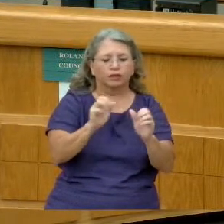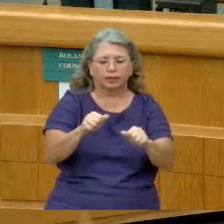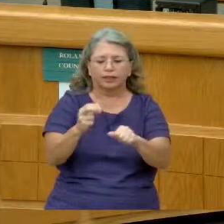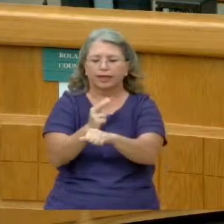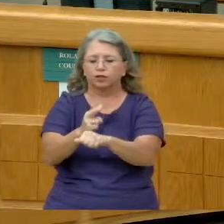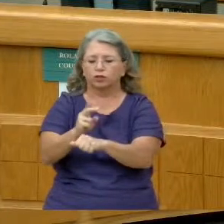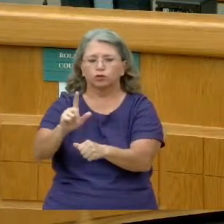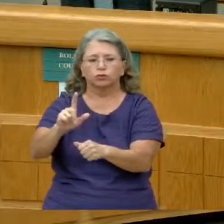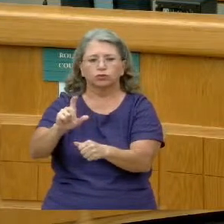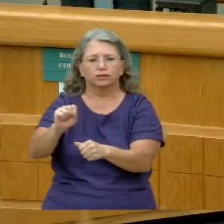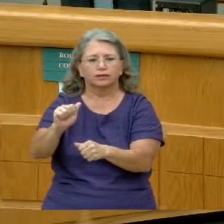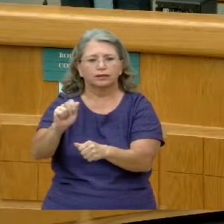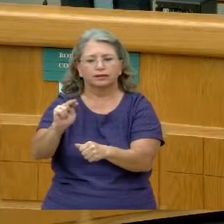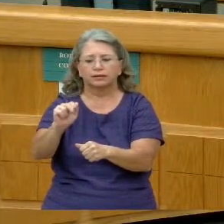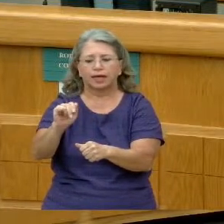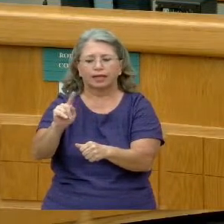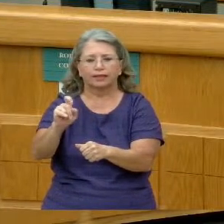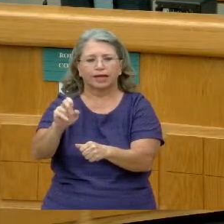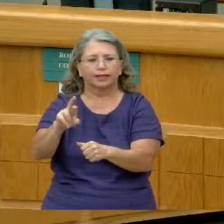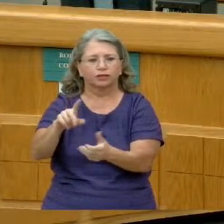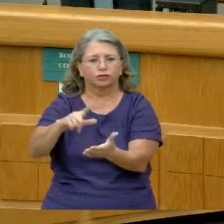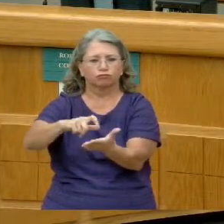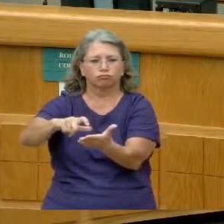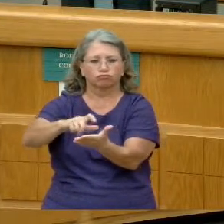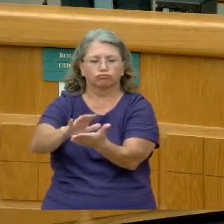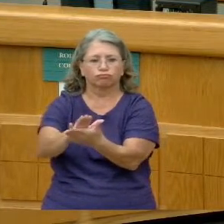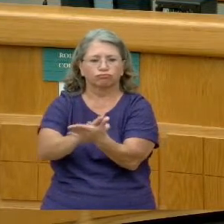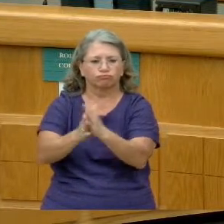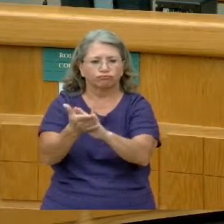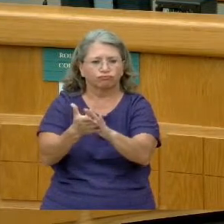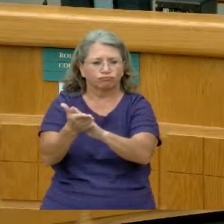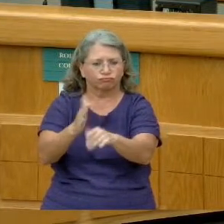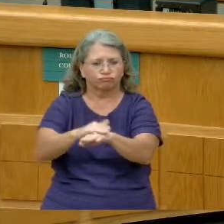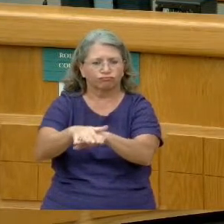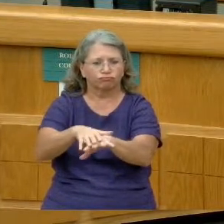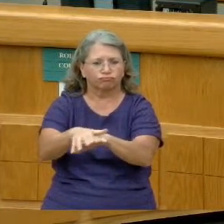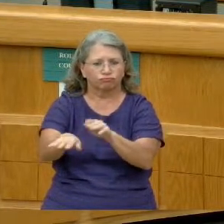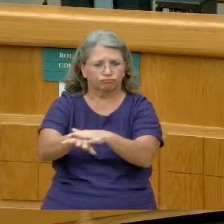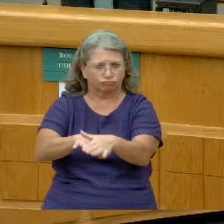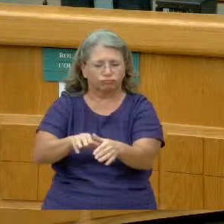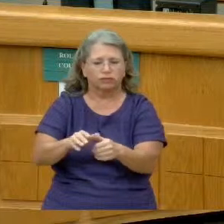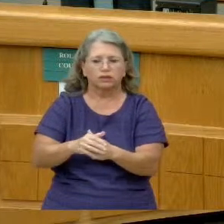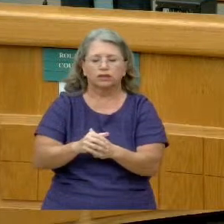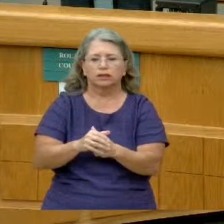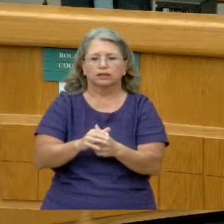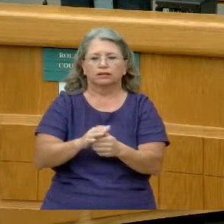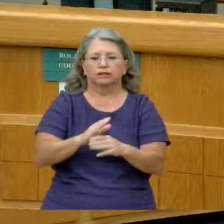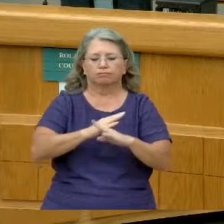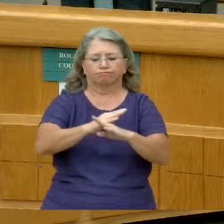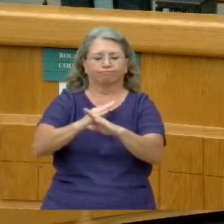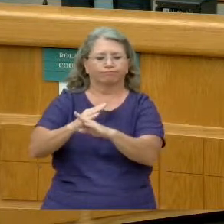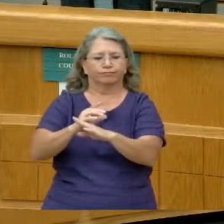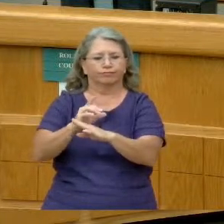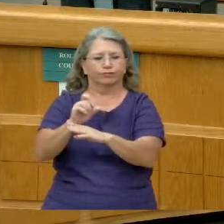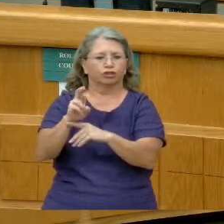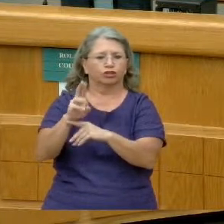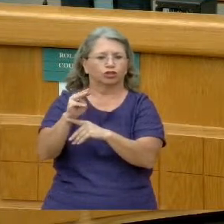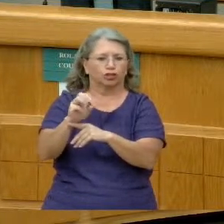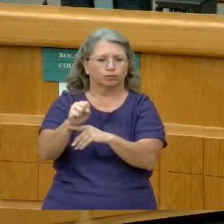interim measure to keep your hands as clean as you can from germs, to include